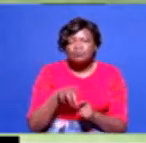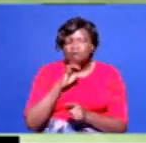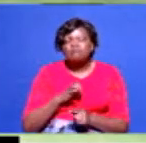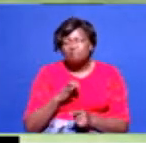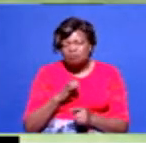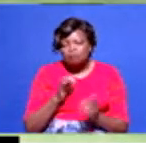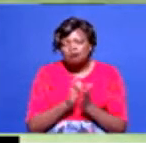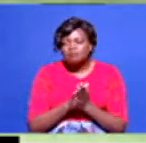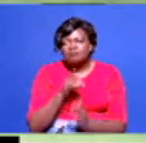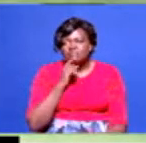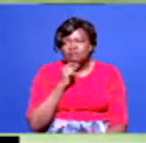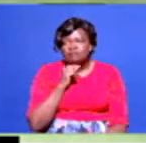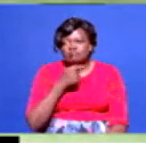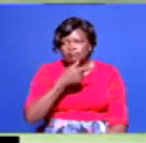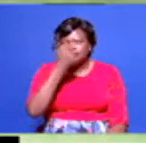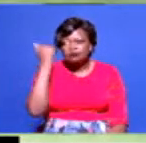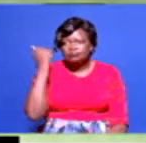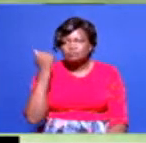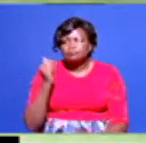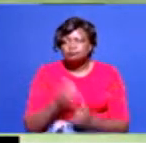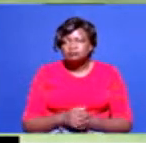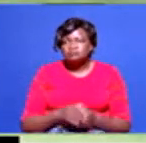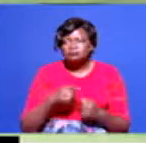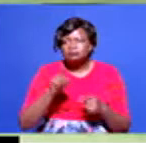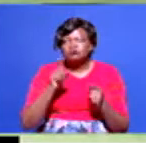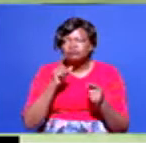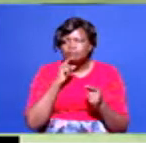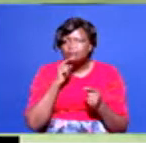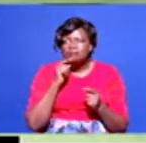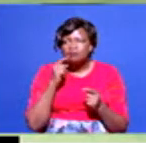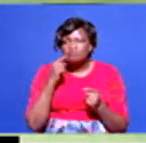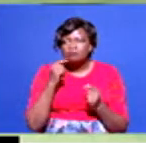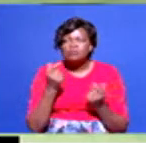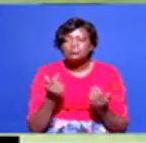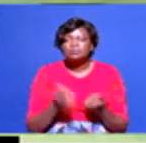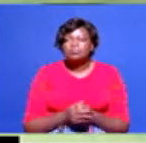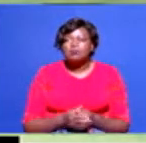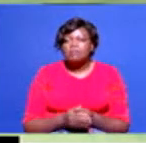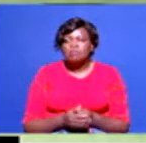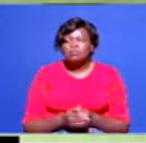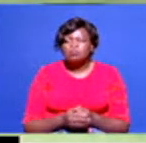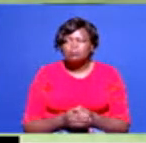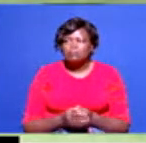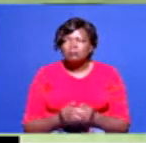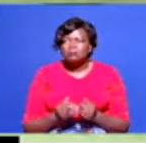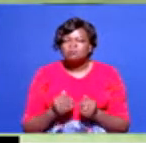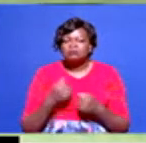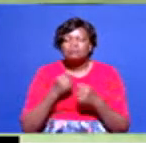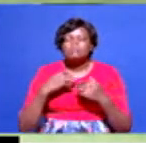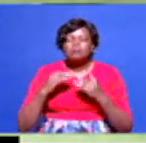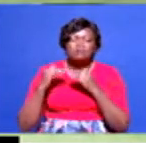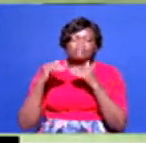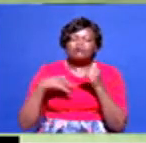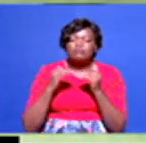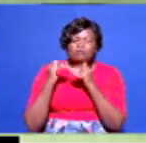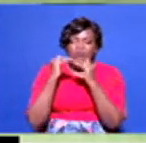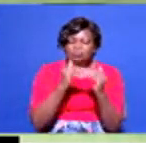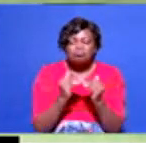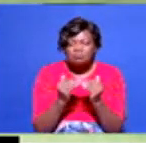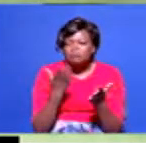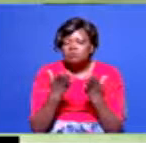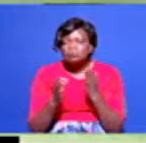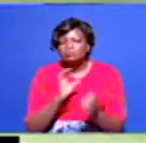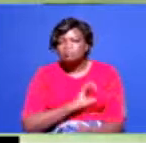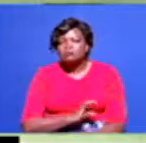father. Because he came out as a man of equanimity, a man who was balanced in his character, in his